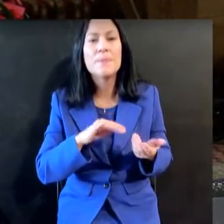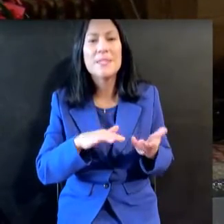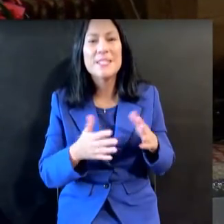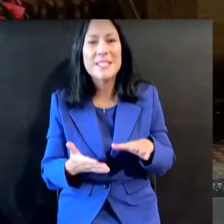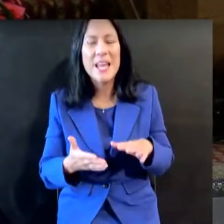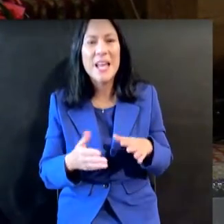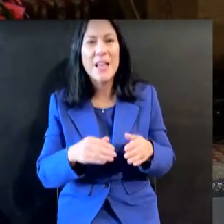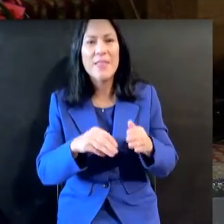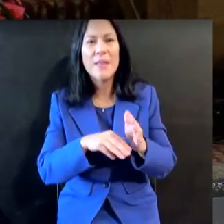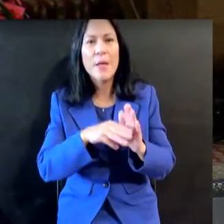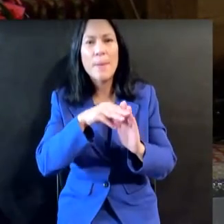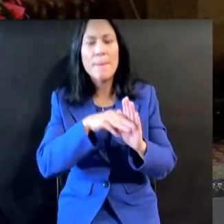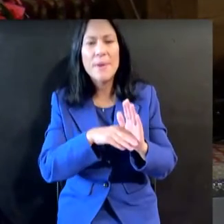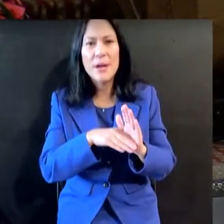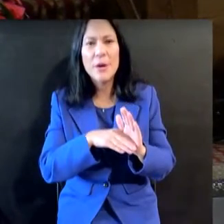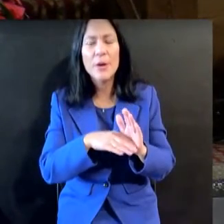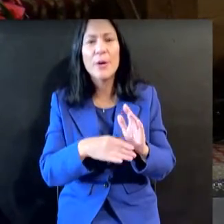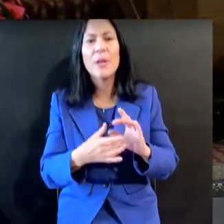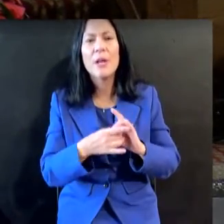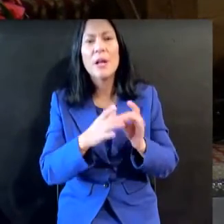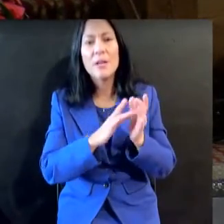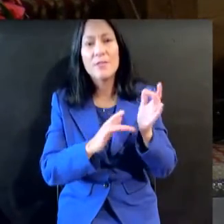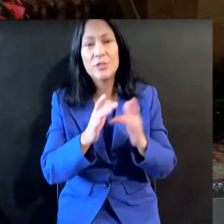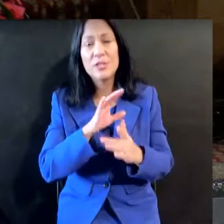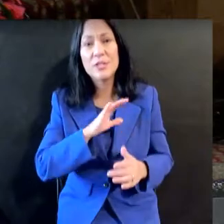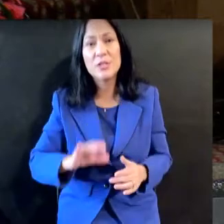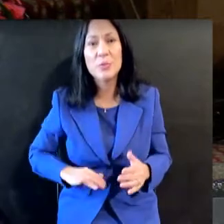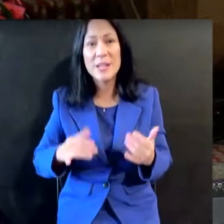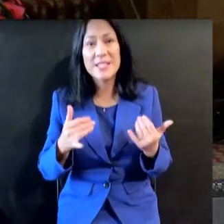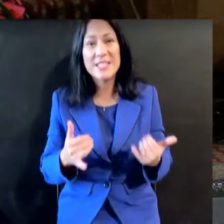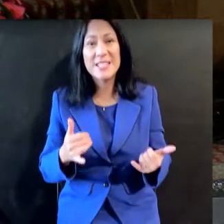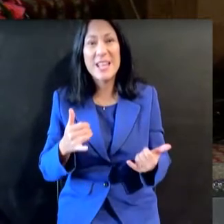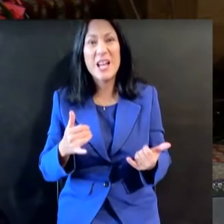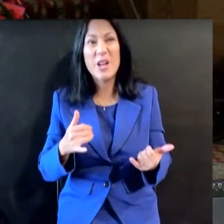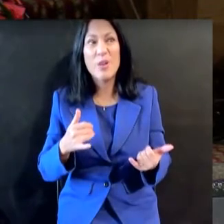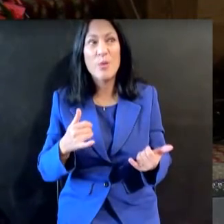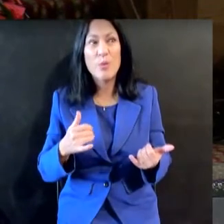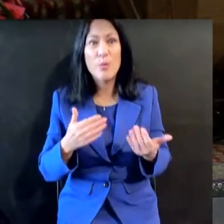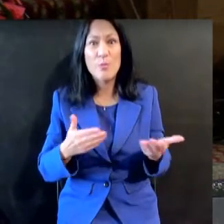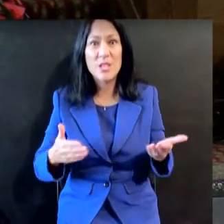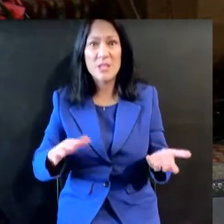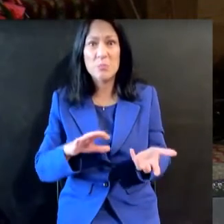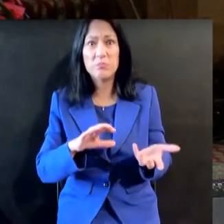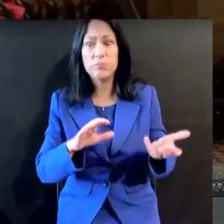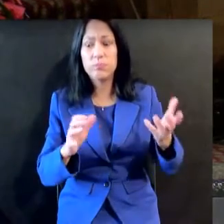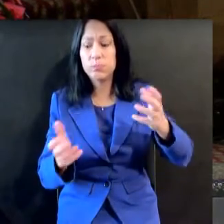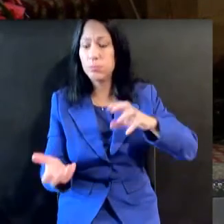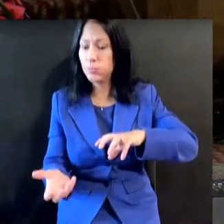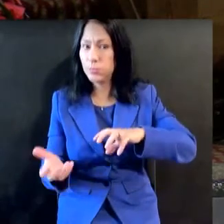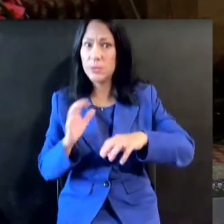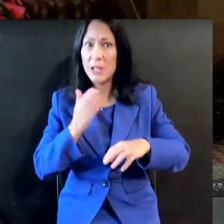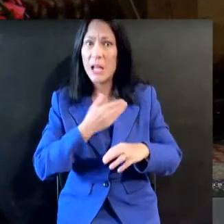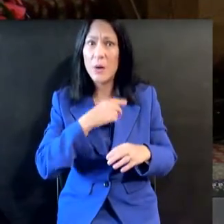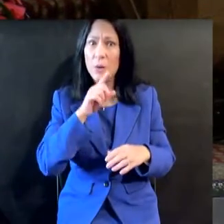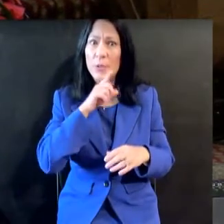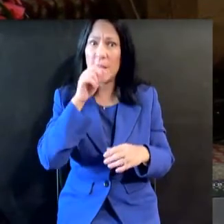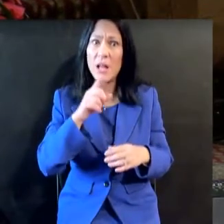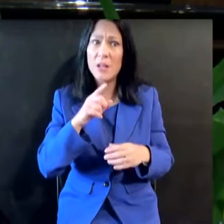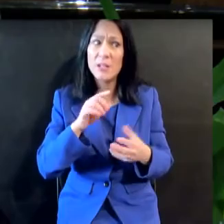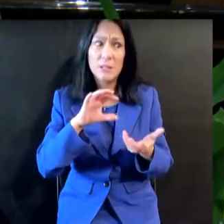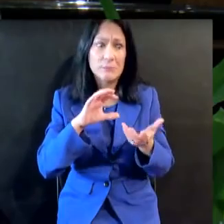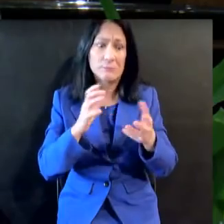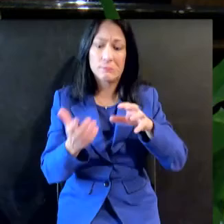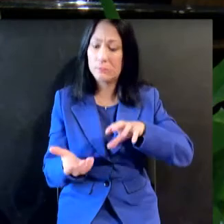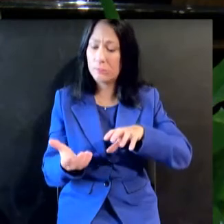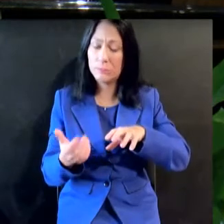burial and the resurrection of Jesus Christ, now we're starting to flip things upside down. Now we're starting to mess with what we think is reality. Now we're starting to mess with